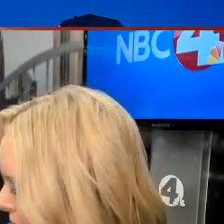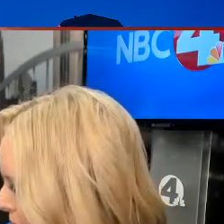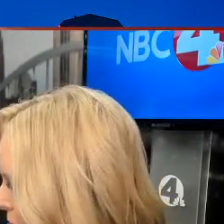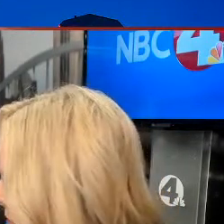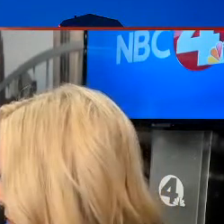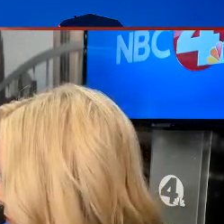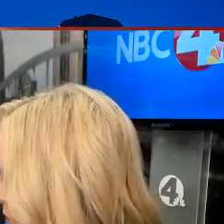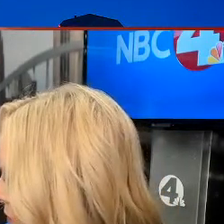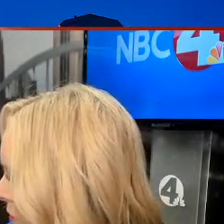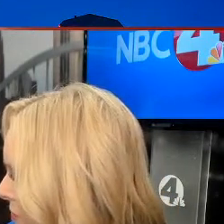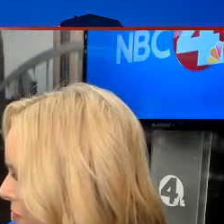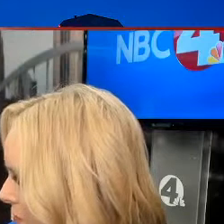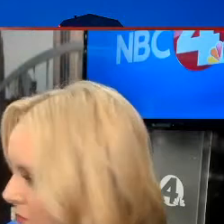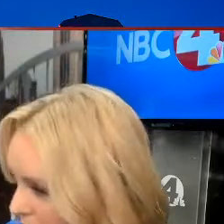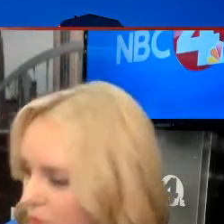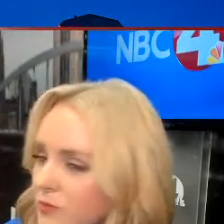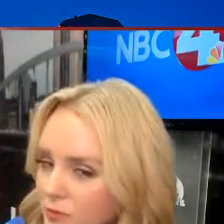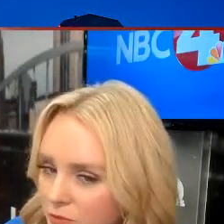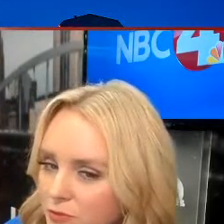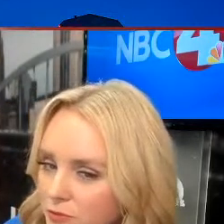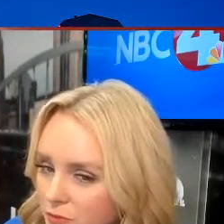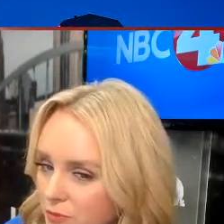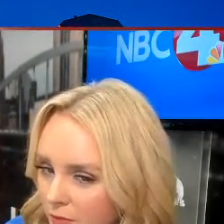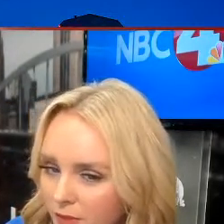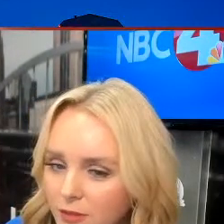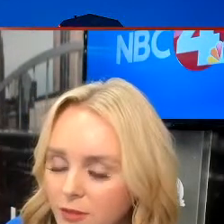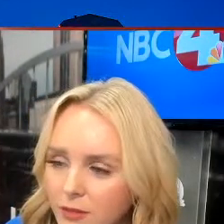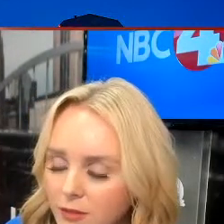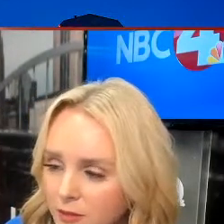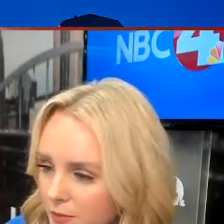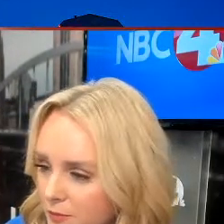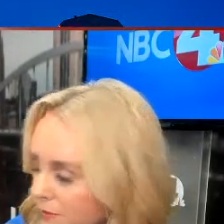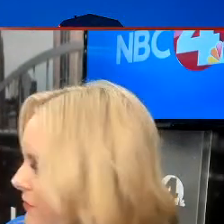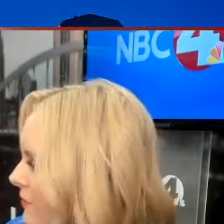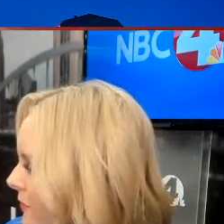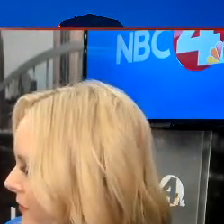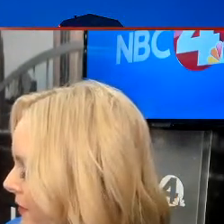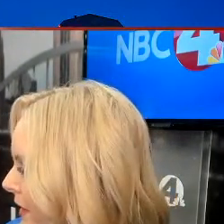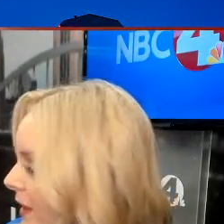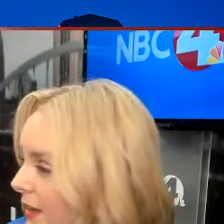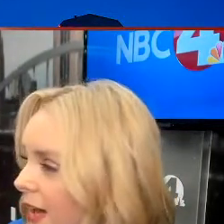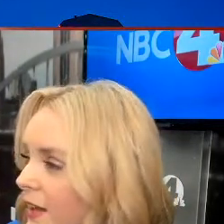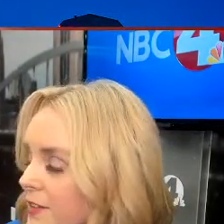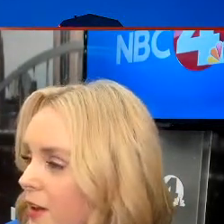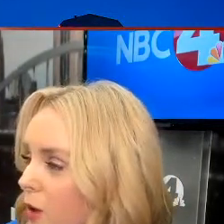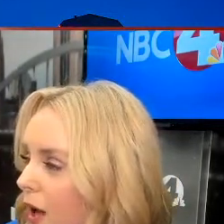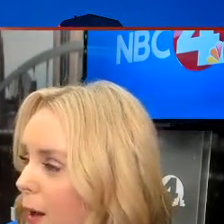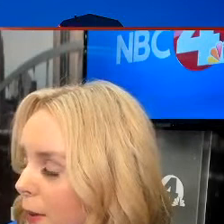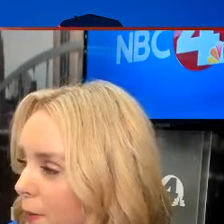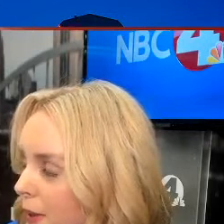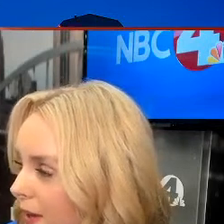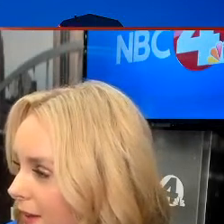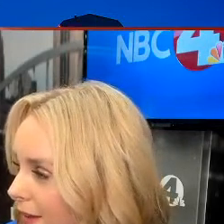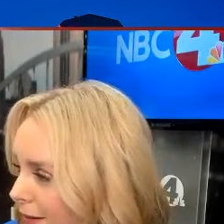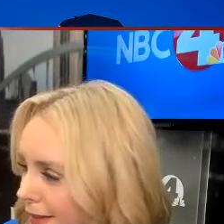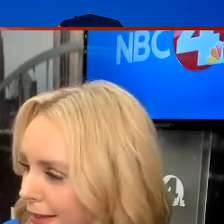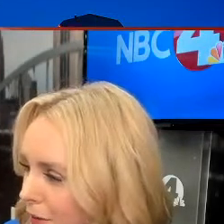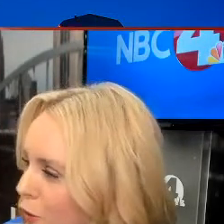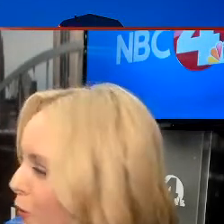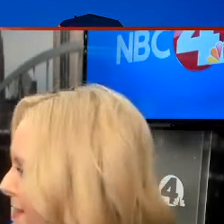they ultimately did want to file a lawsuit against the Big Ten. That is obviously if football is actually canceled. Yeah, so a